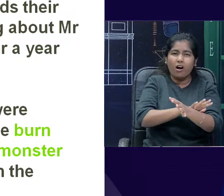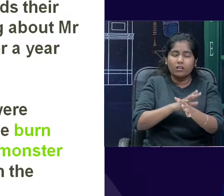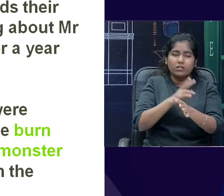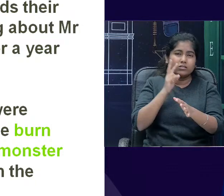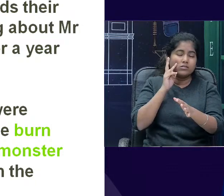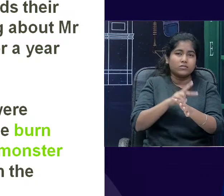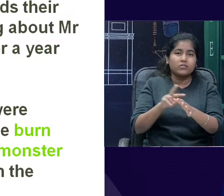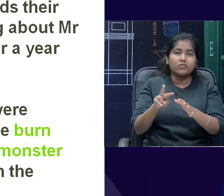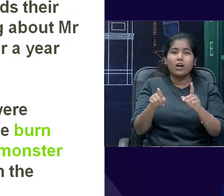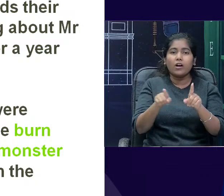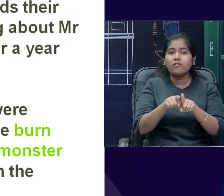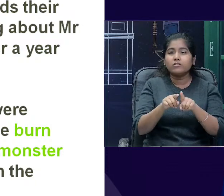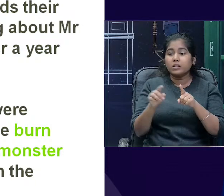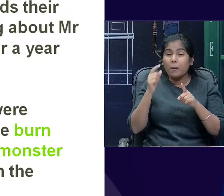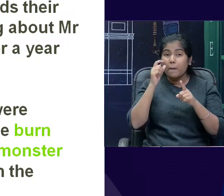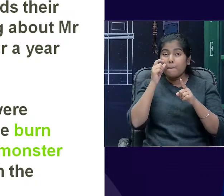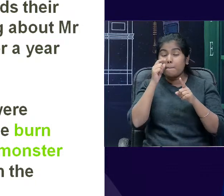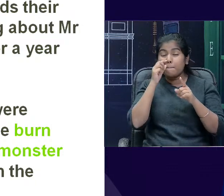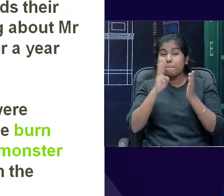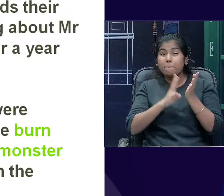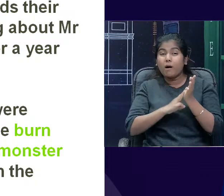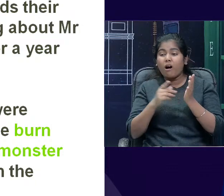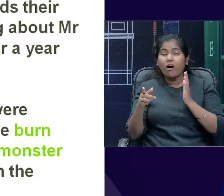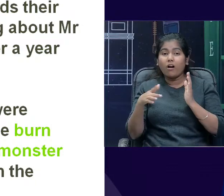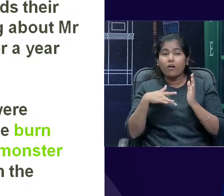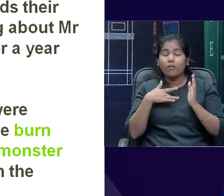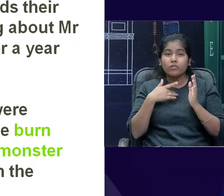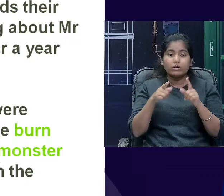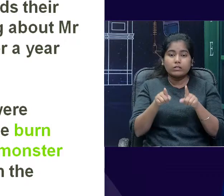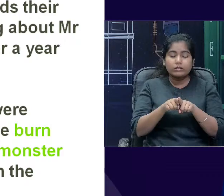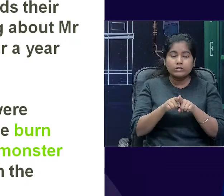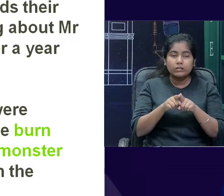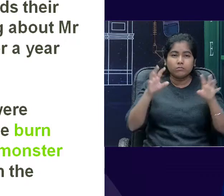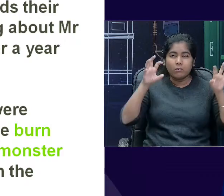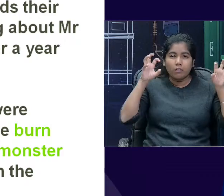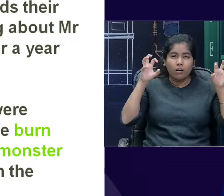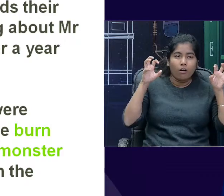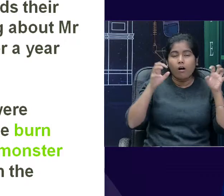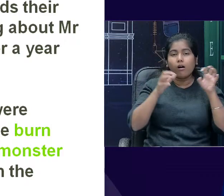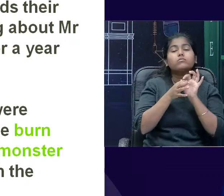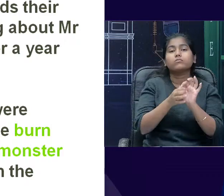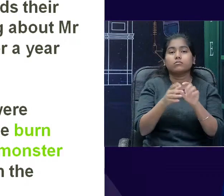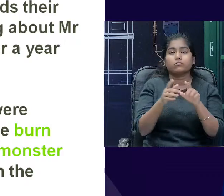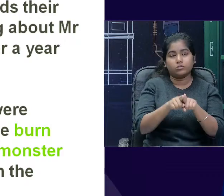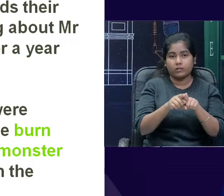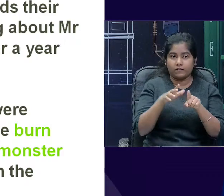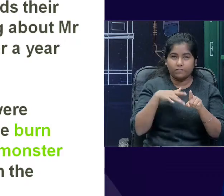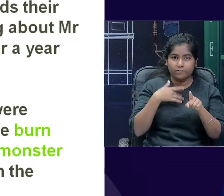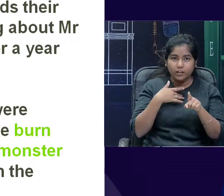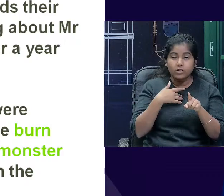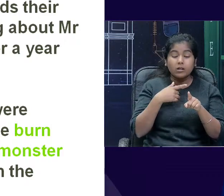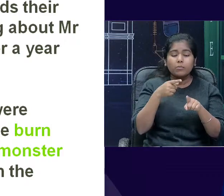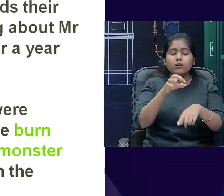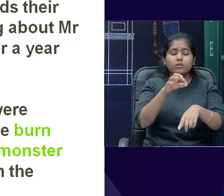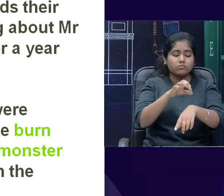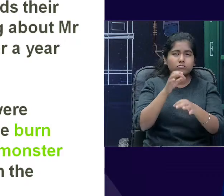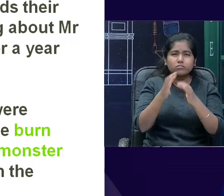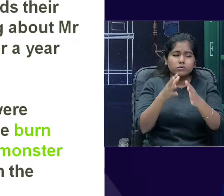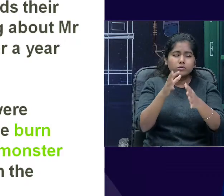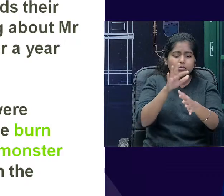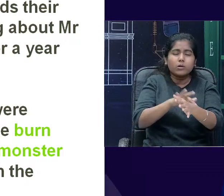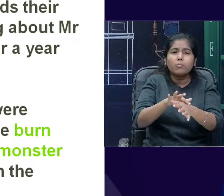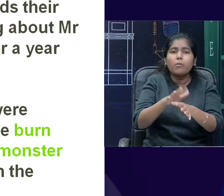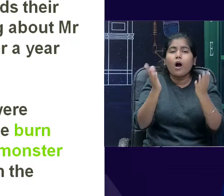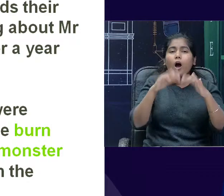like a monster. Oh. And those scars were caused by an encounter with the police. So we